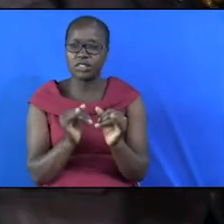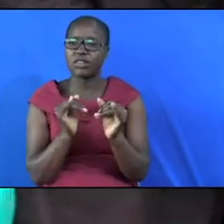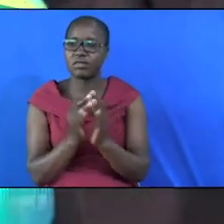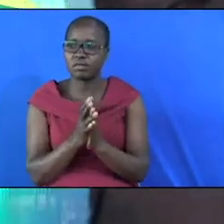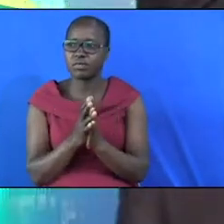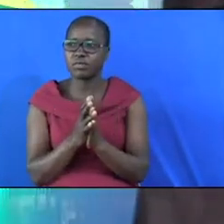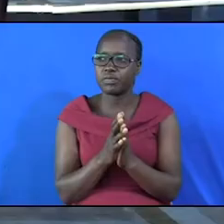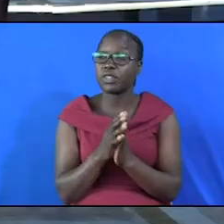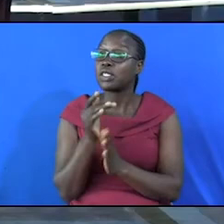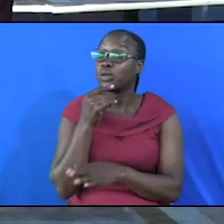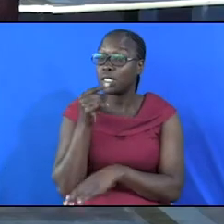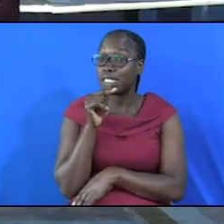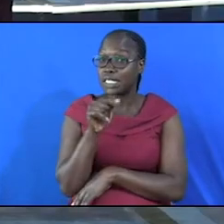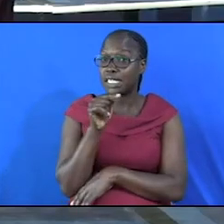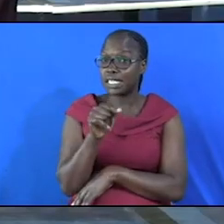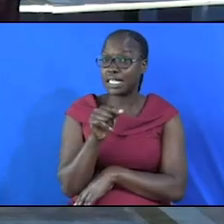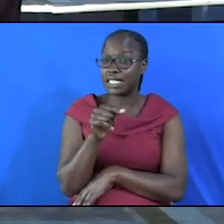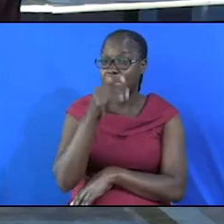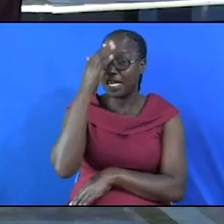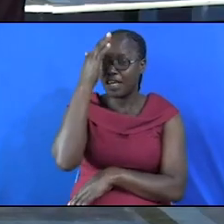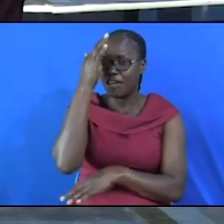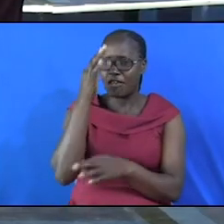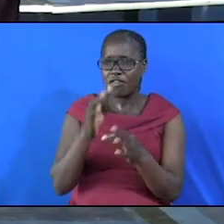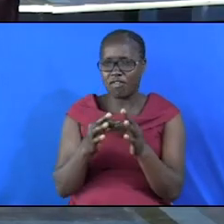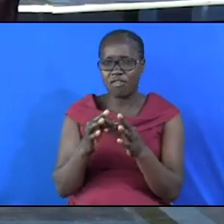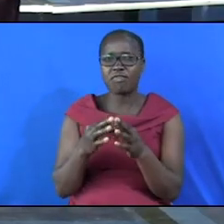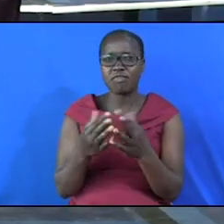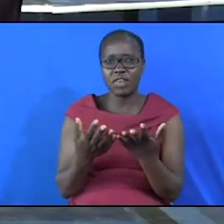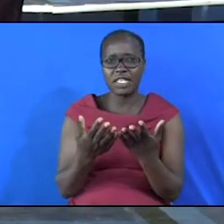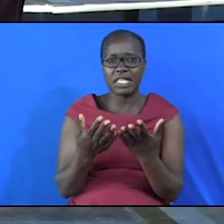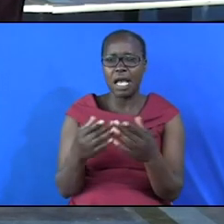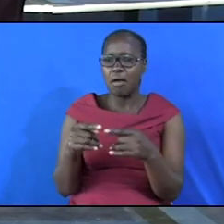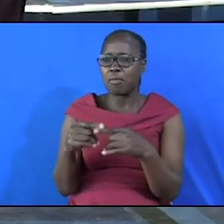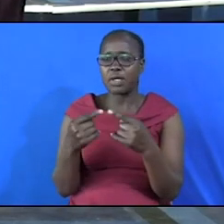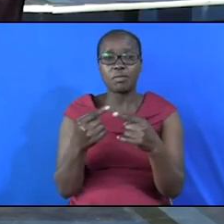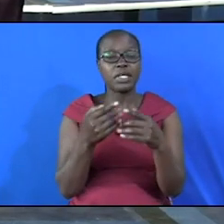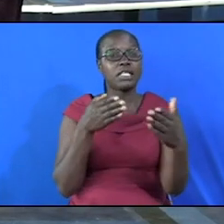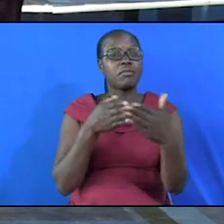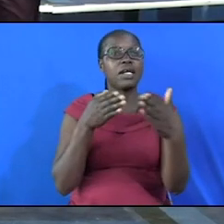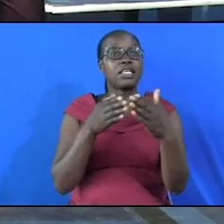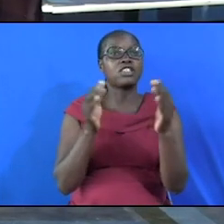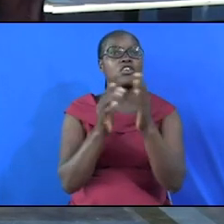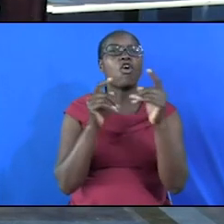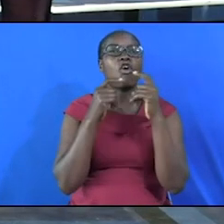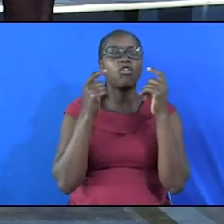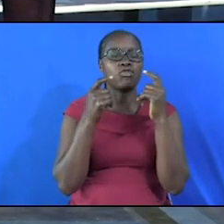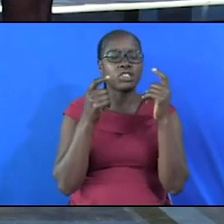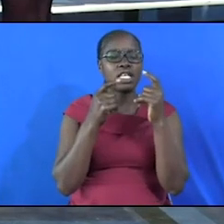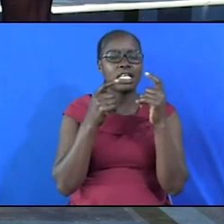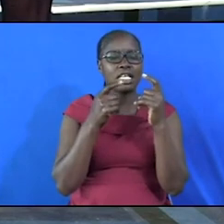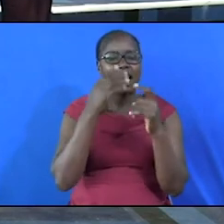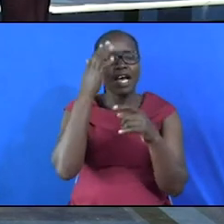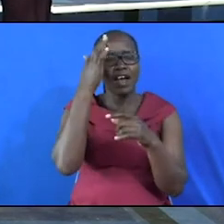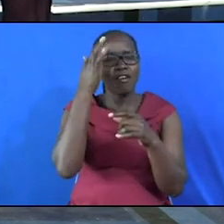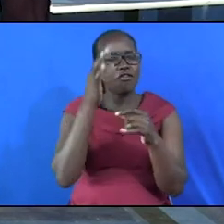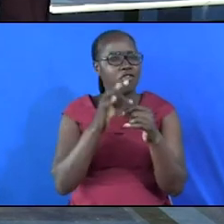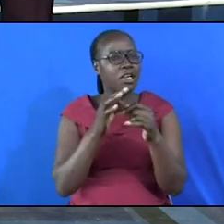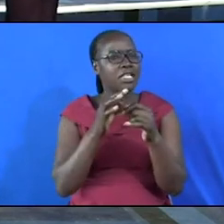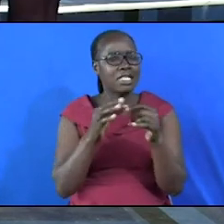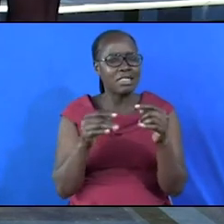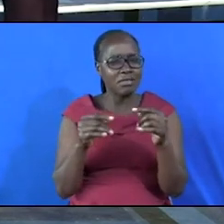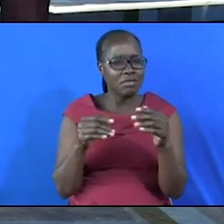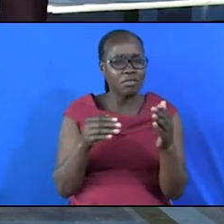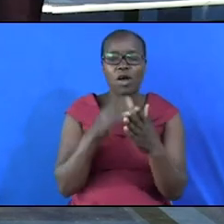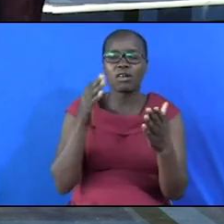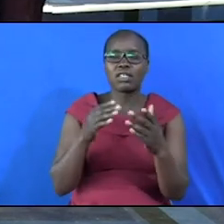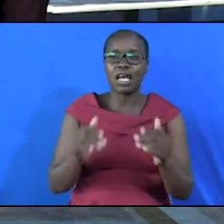Let me try this through. We are saying that faith sees the barren conceive. Hallelujah. Faith sees you out of a wheelchair.